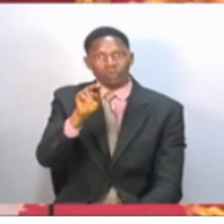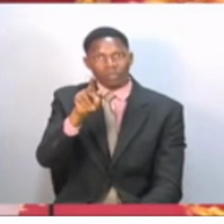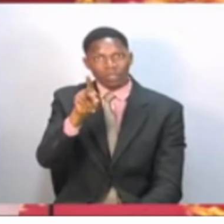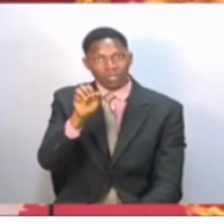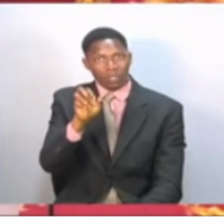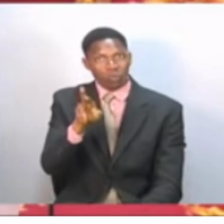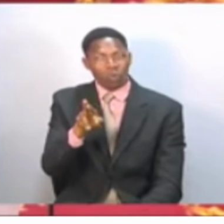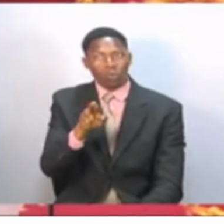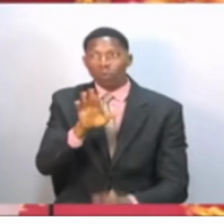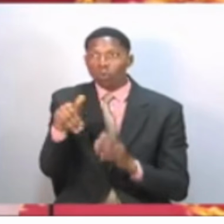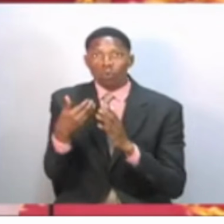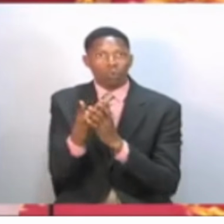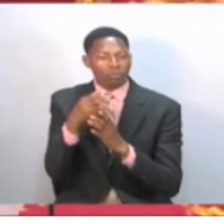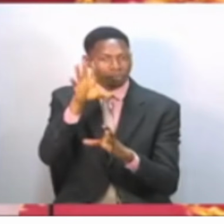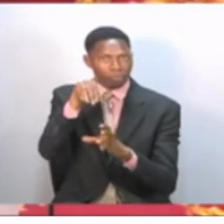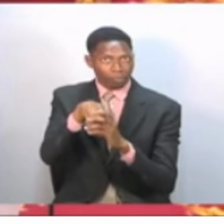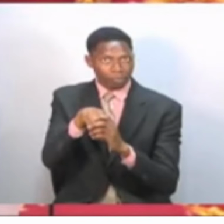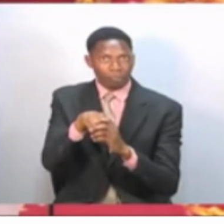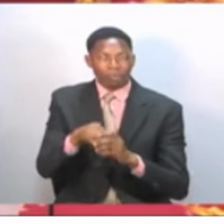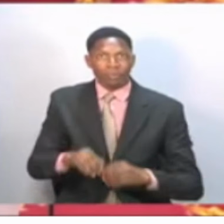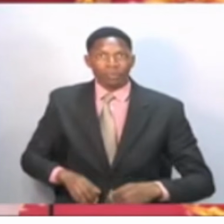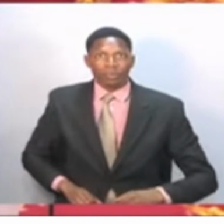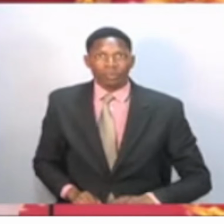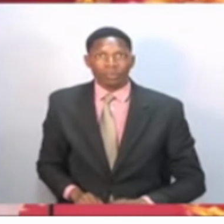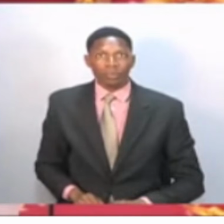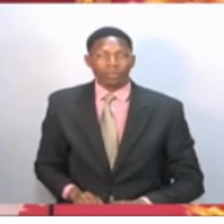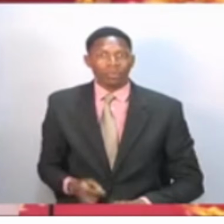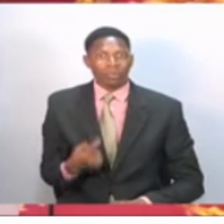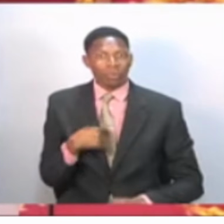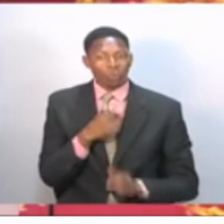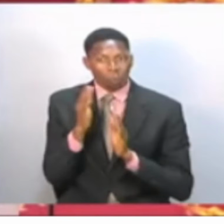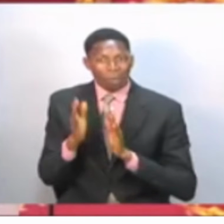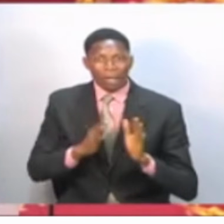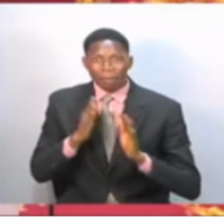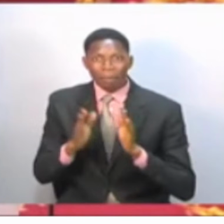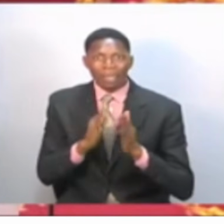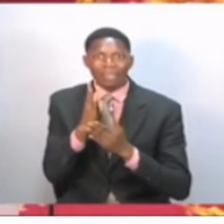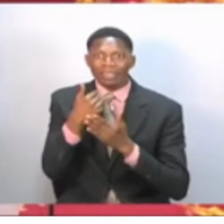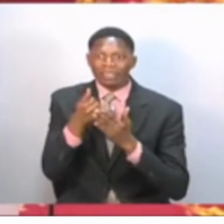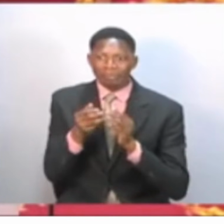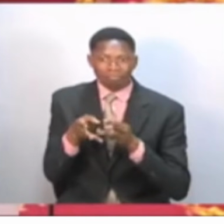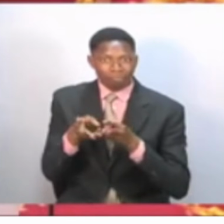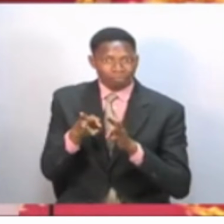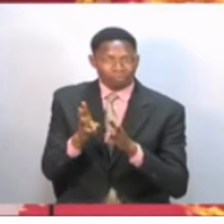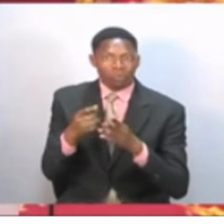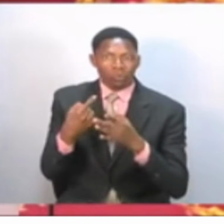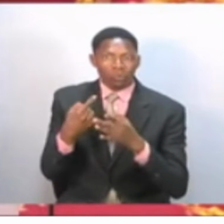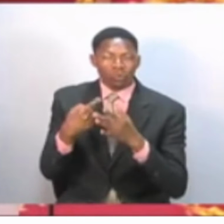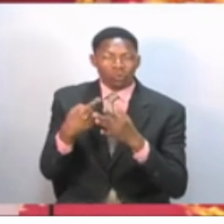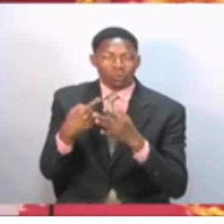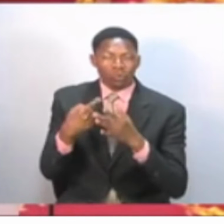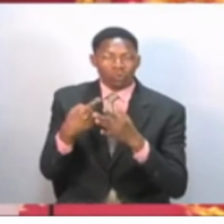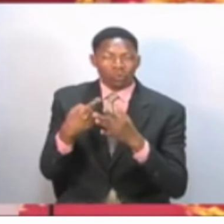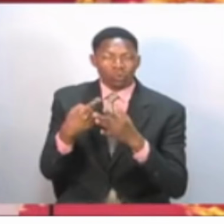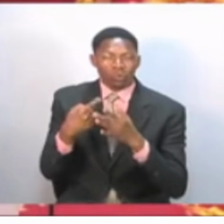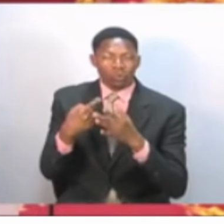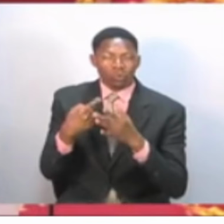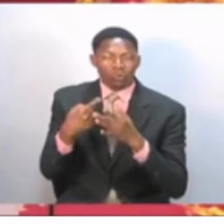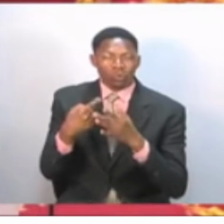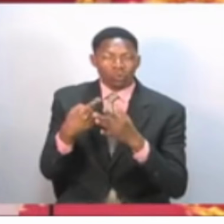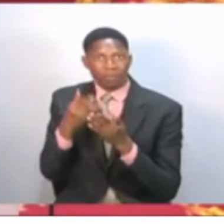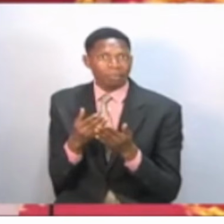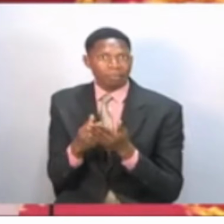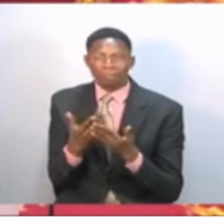are part of this. Mr. Speaker, we put in place the following mechanisms to ensure value for money in terms of